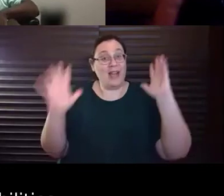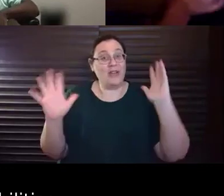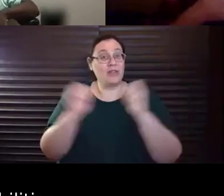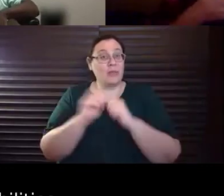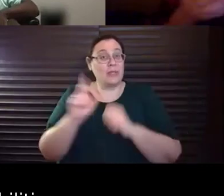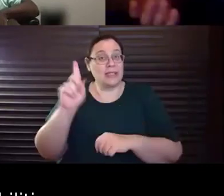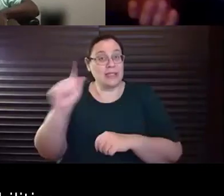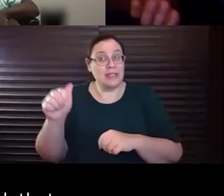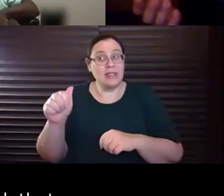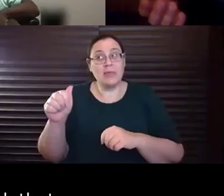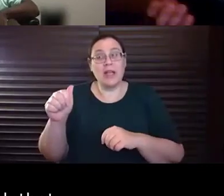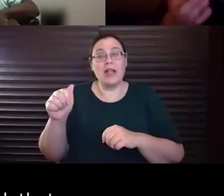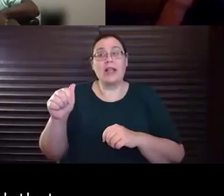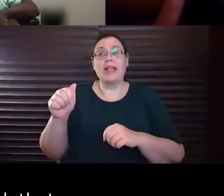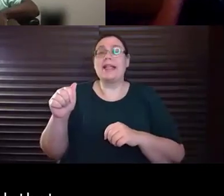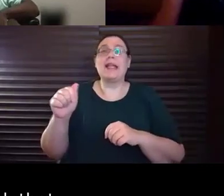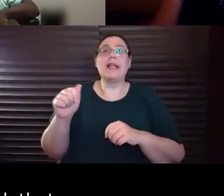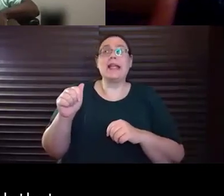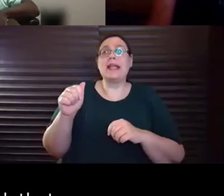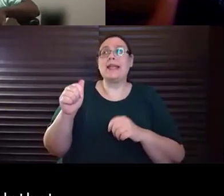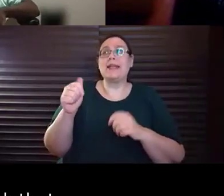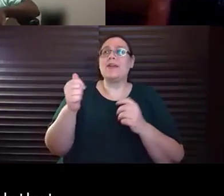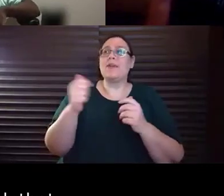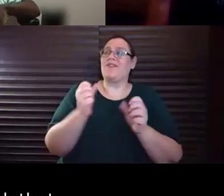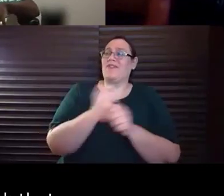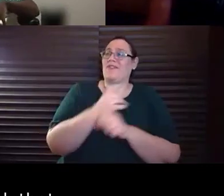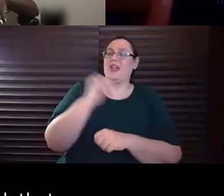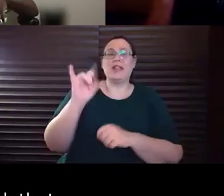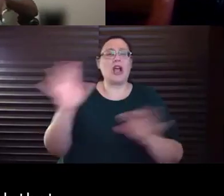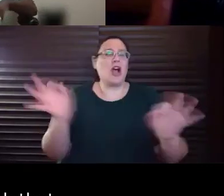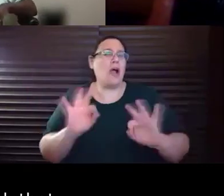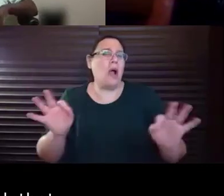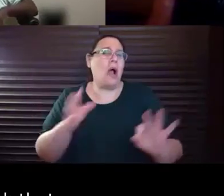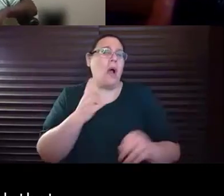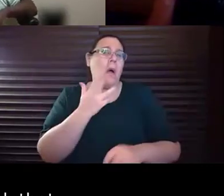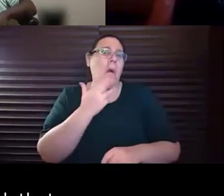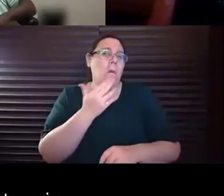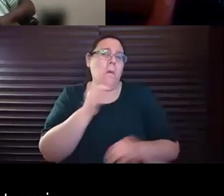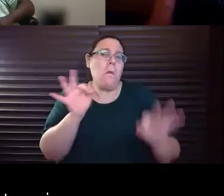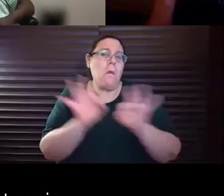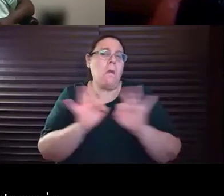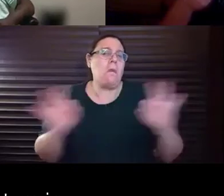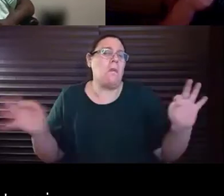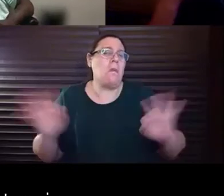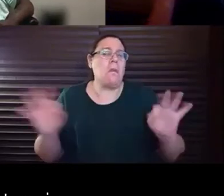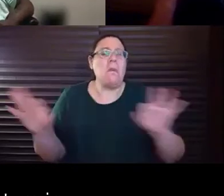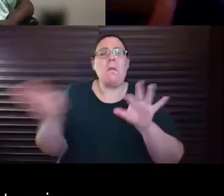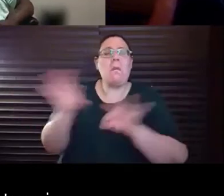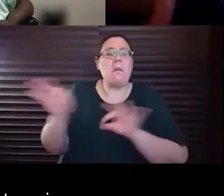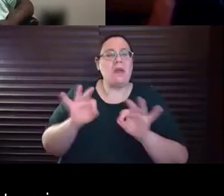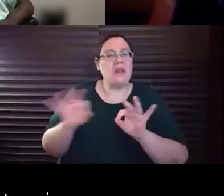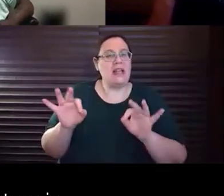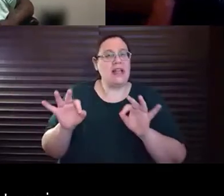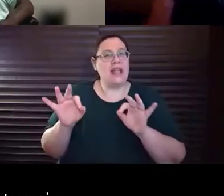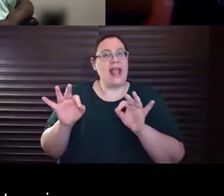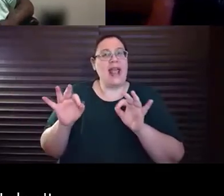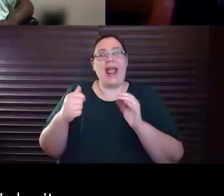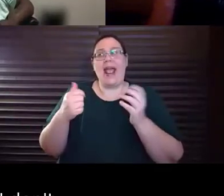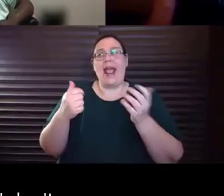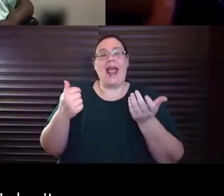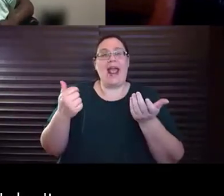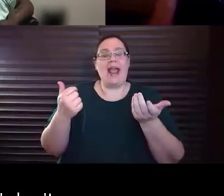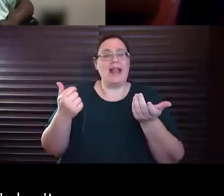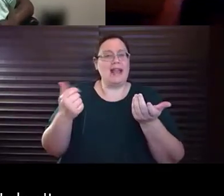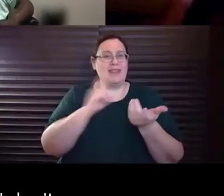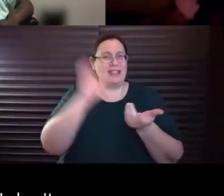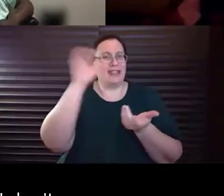are lesser than, and I think that perhaps that idea is second nature in the strangest sense,